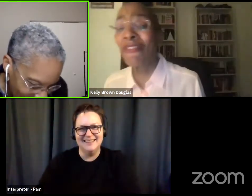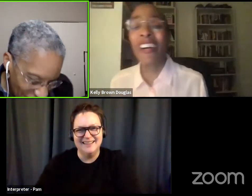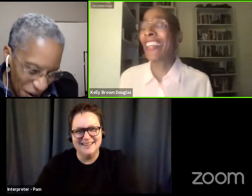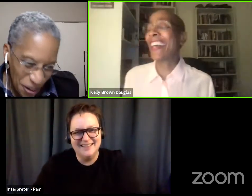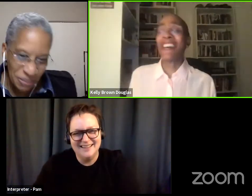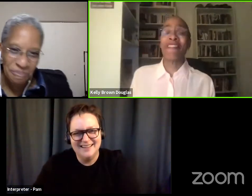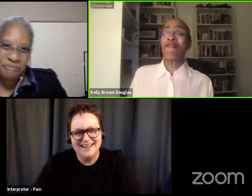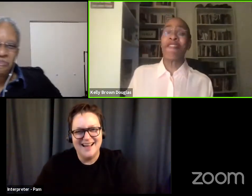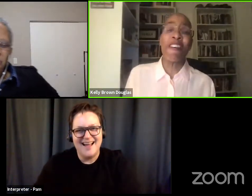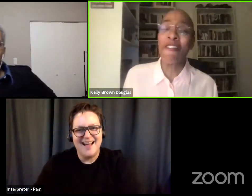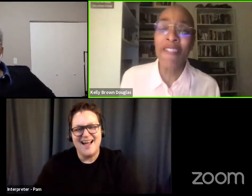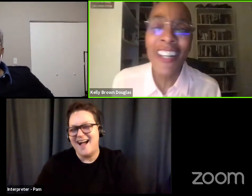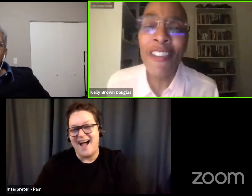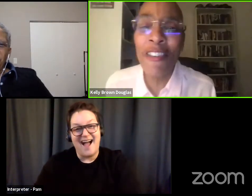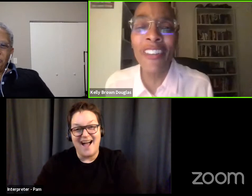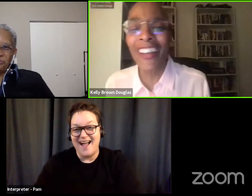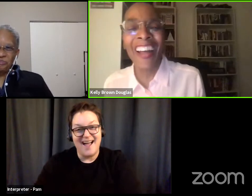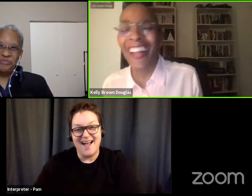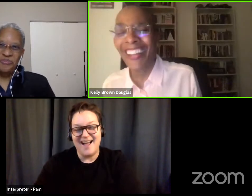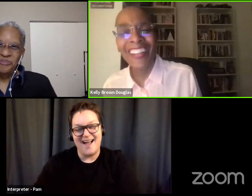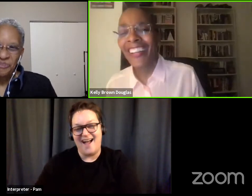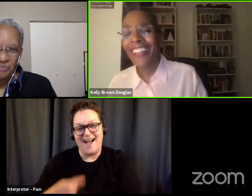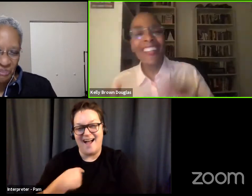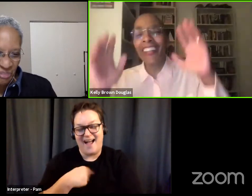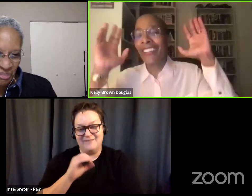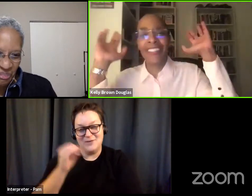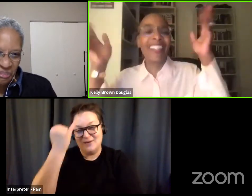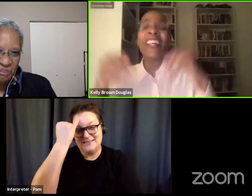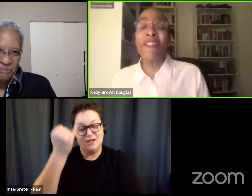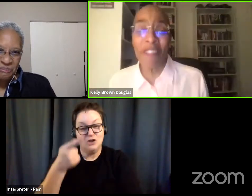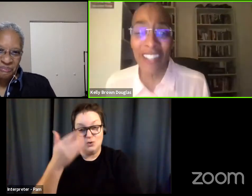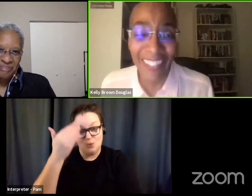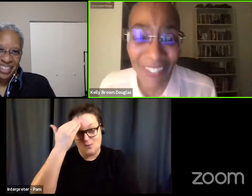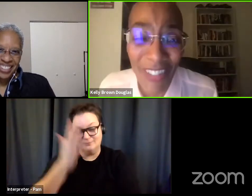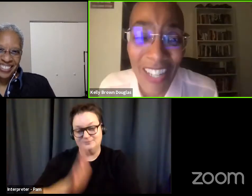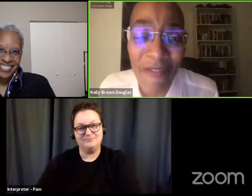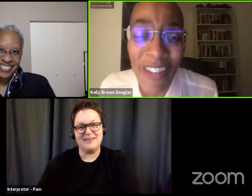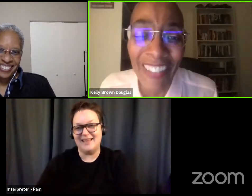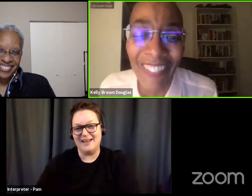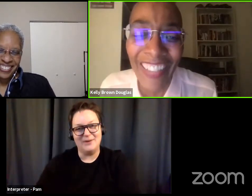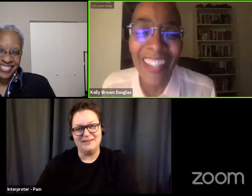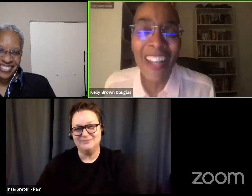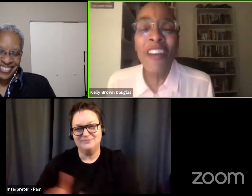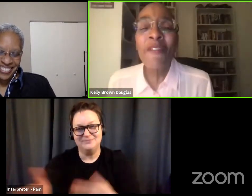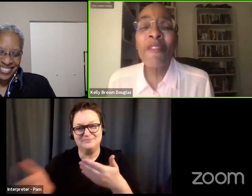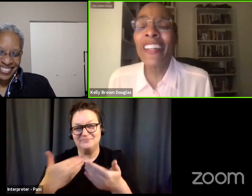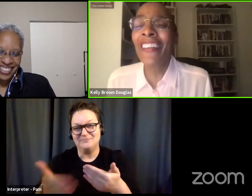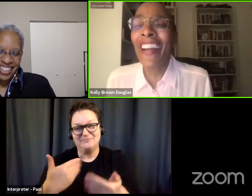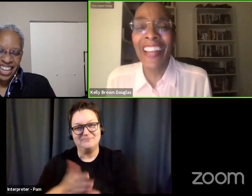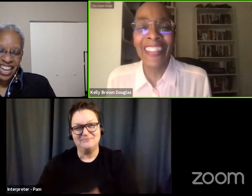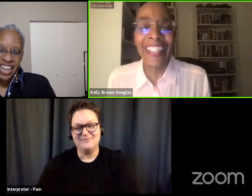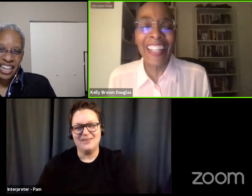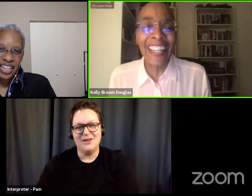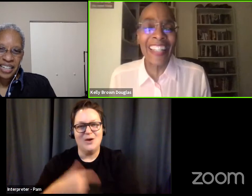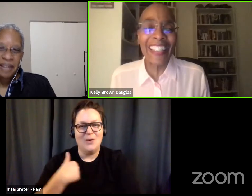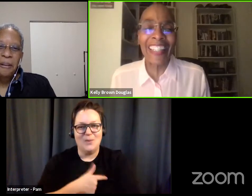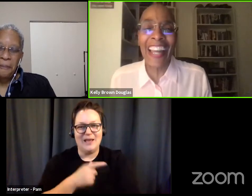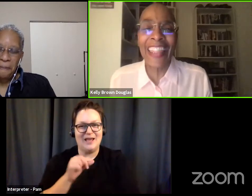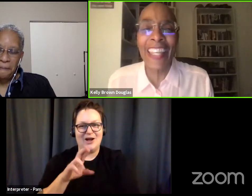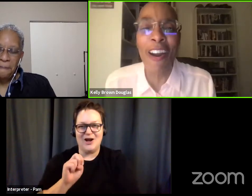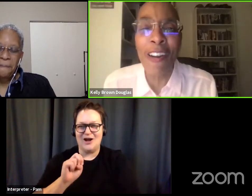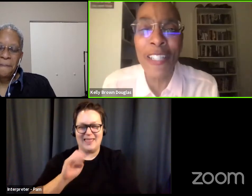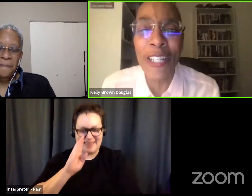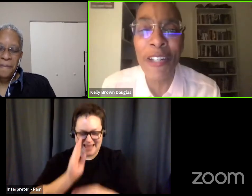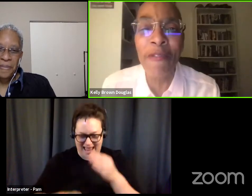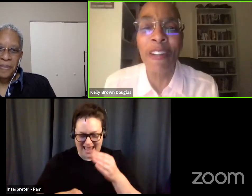I have no, yeah, you know, you I, look, anyway, we are at the end, and